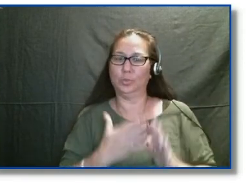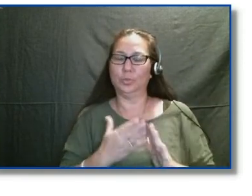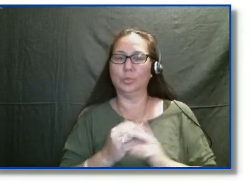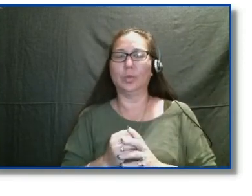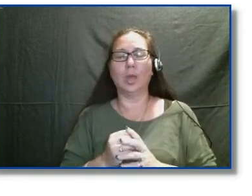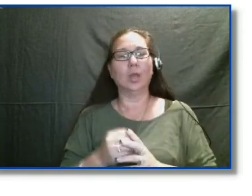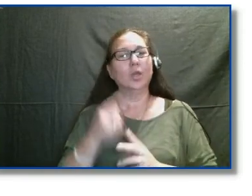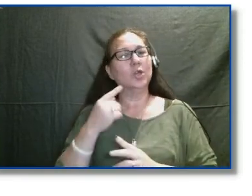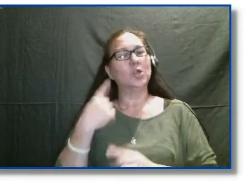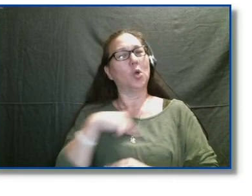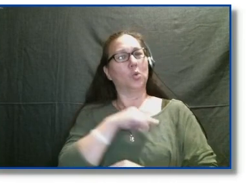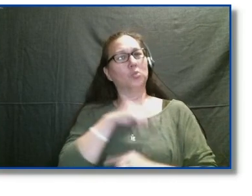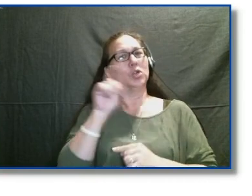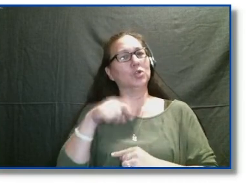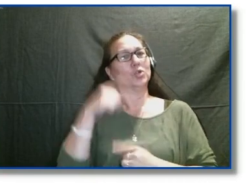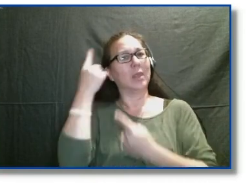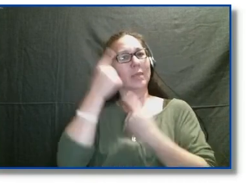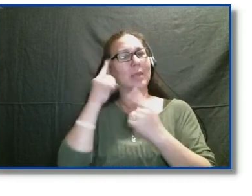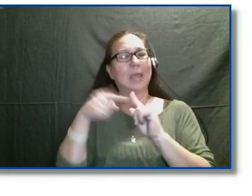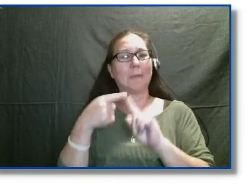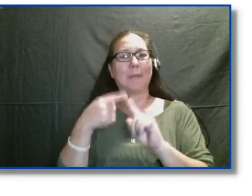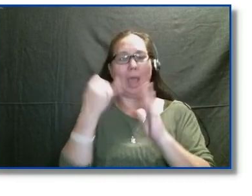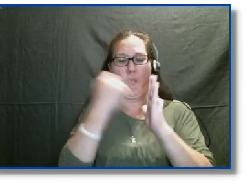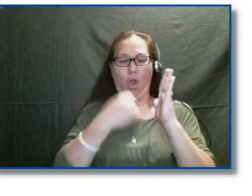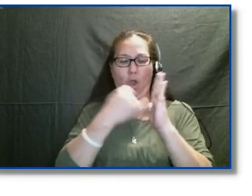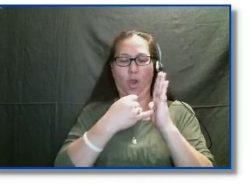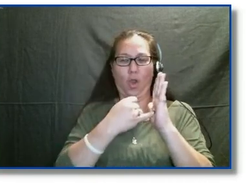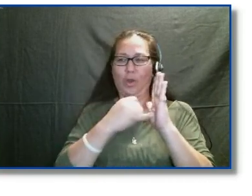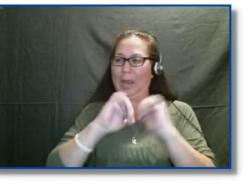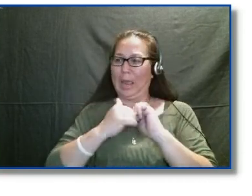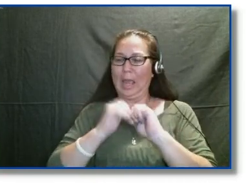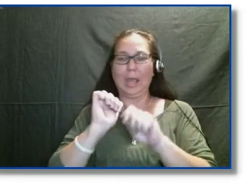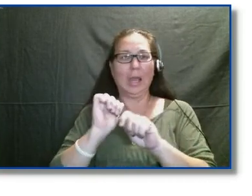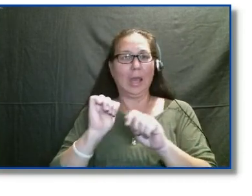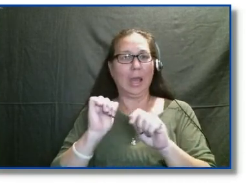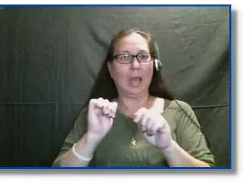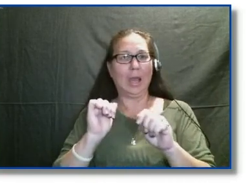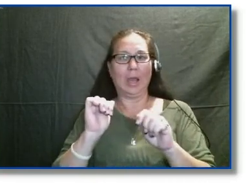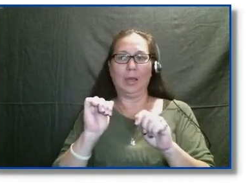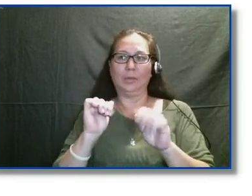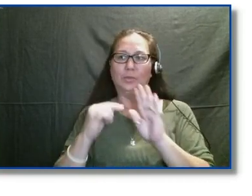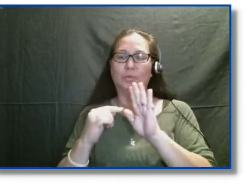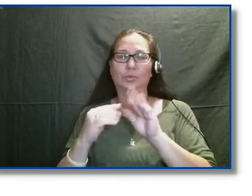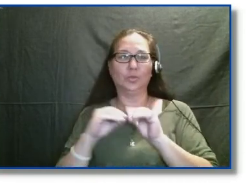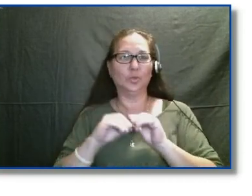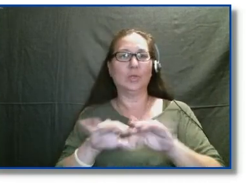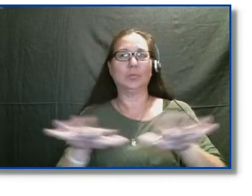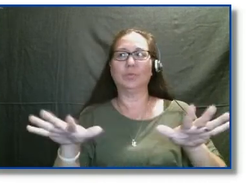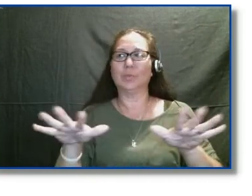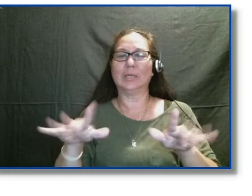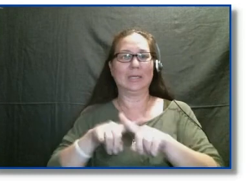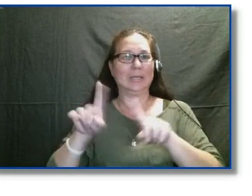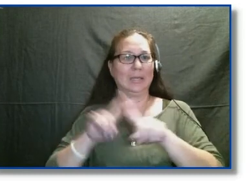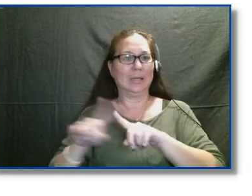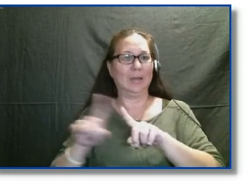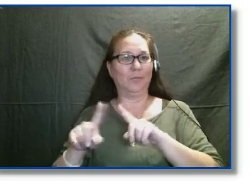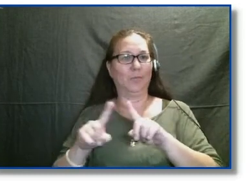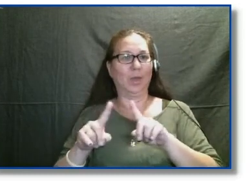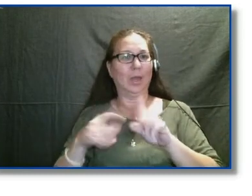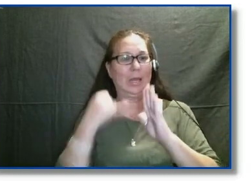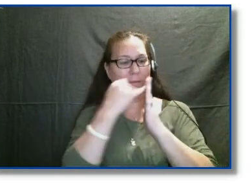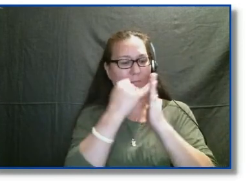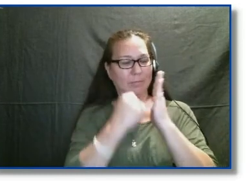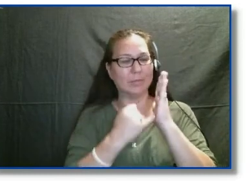artworks should also be produced differently, distributed differently, and how the profits from the artworks should be